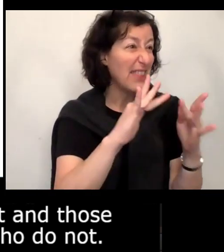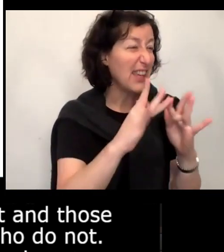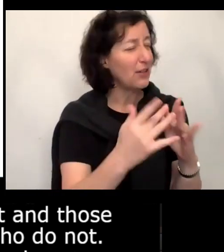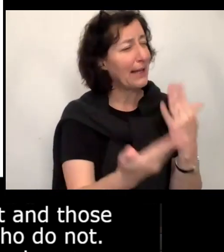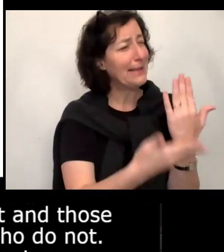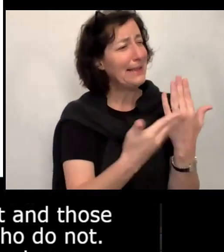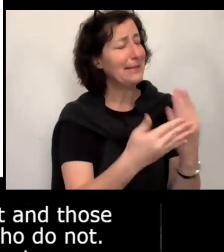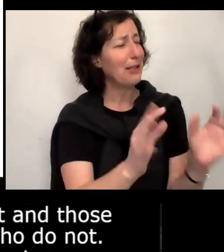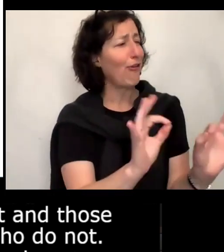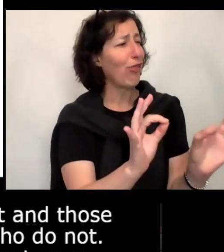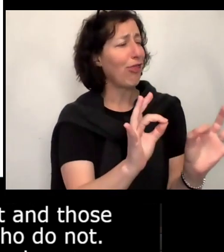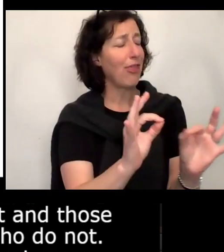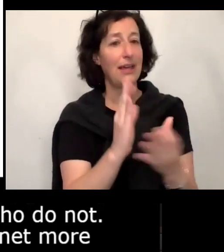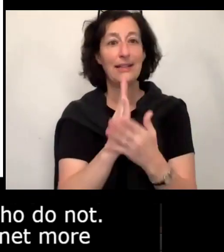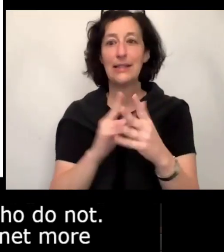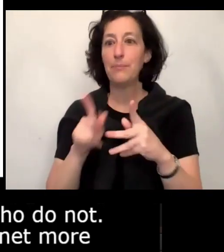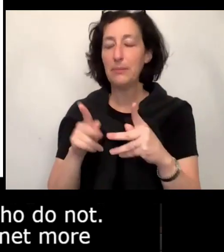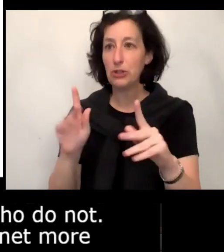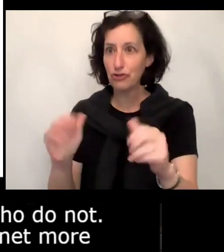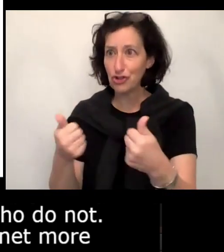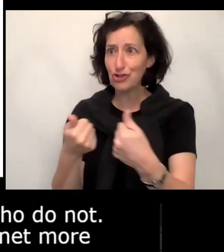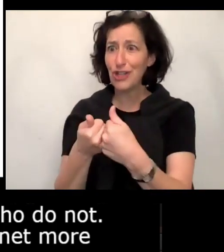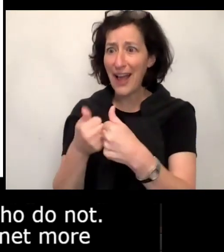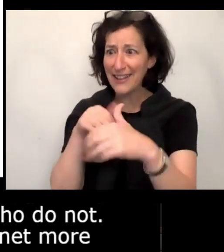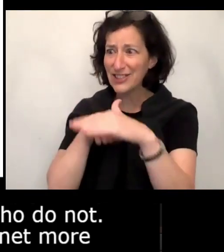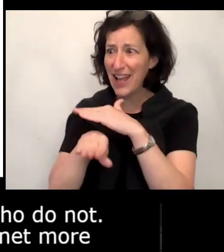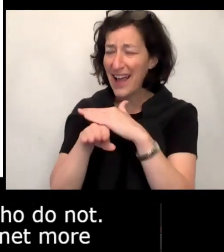those who do not. And